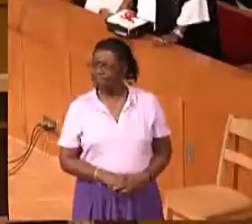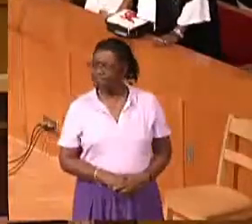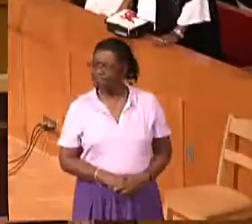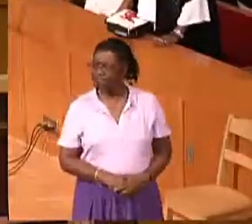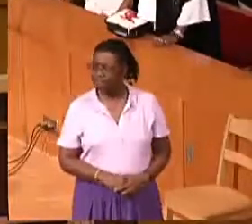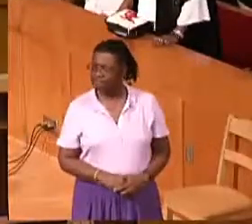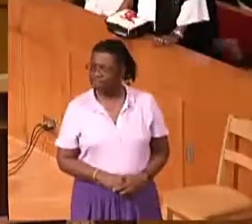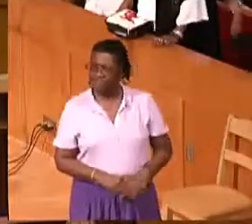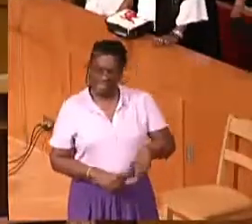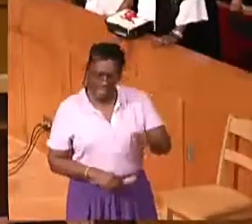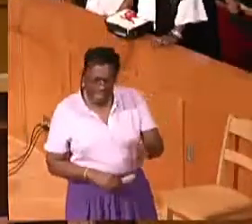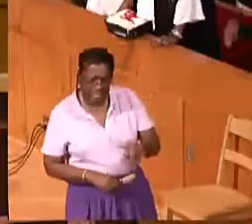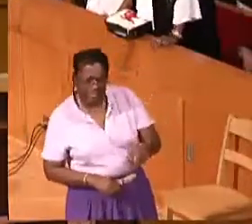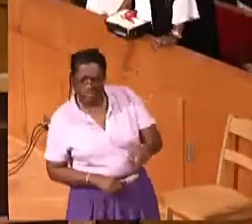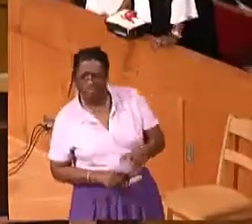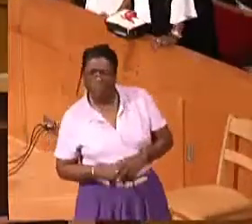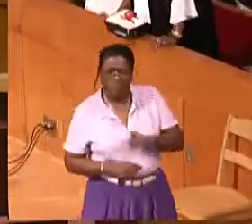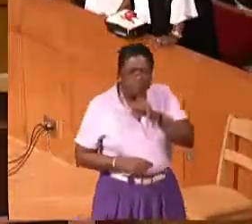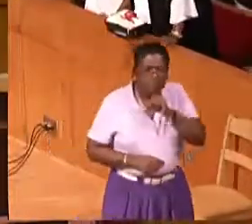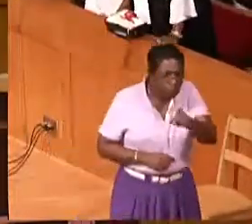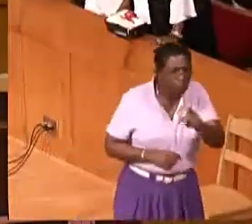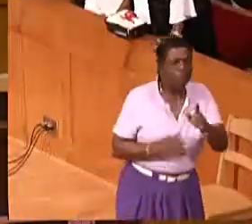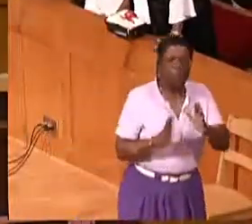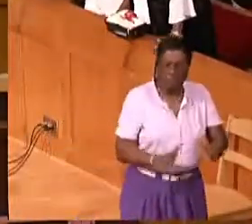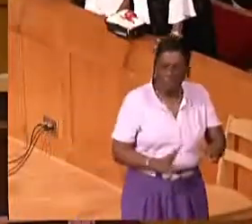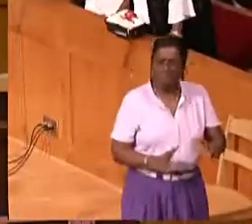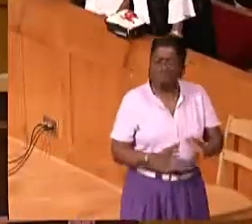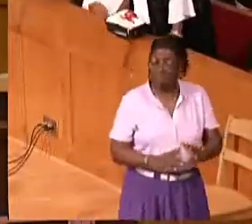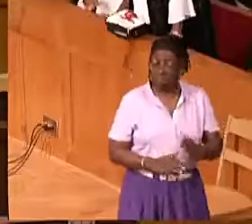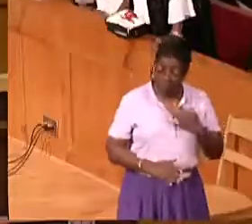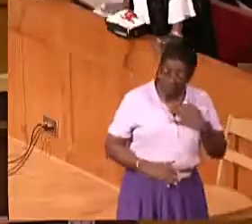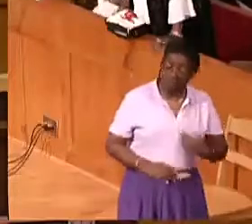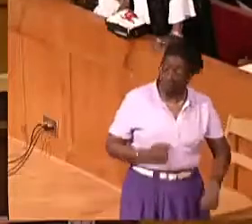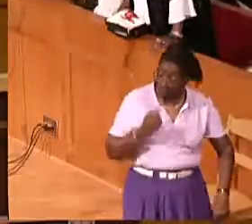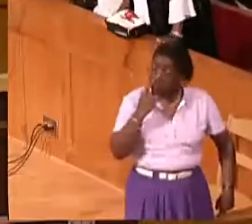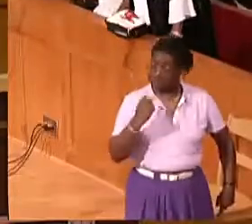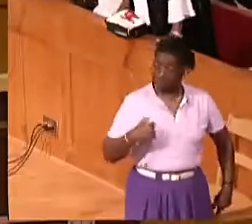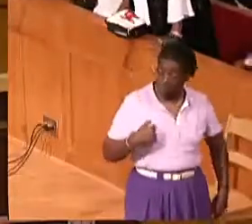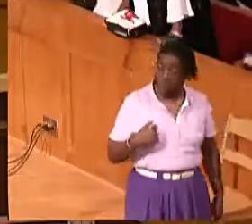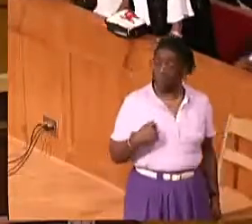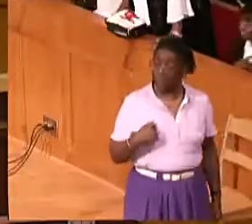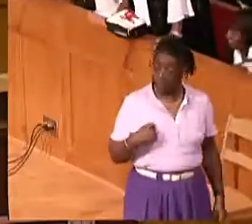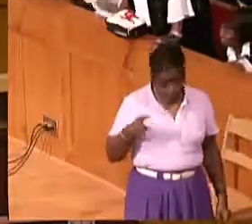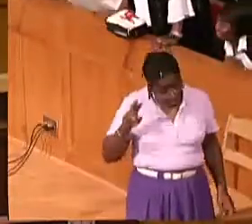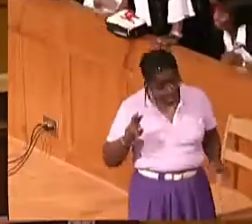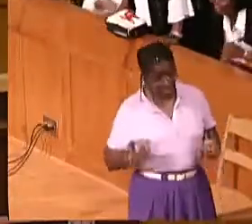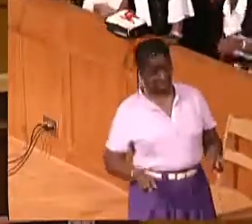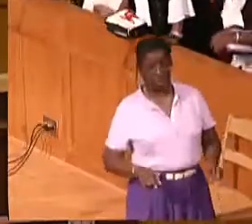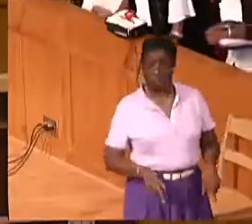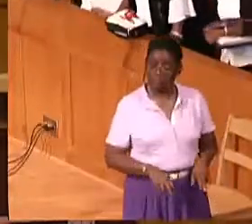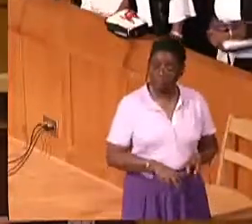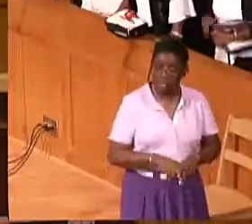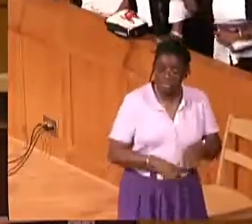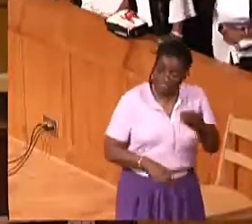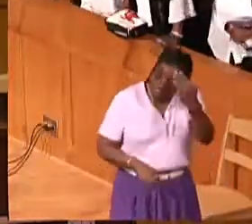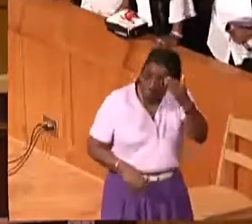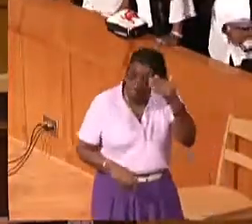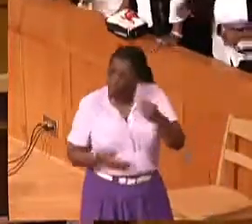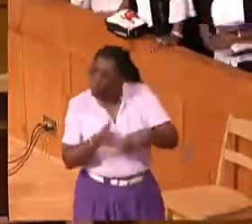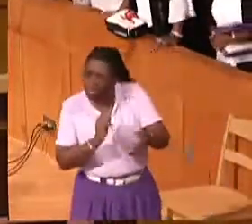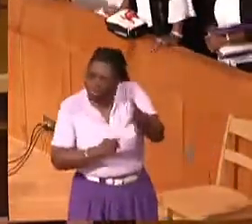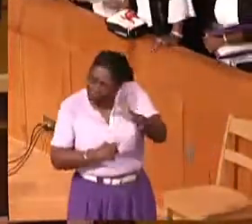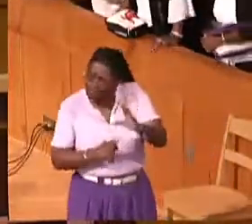I need some real folk to look at somebody and say, I wish you would tell me to sit down. You don't know what God has done for